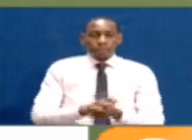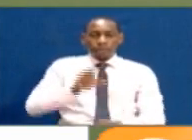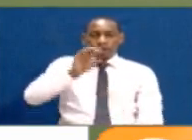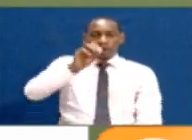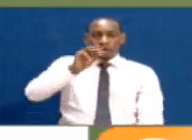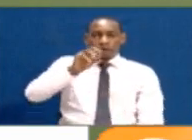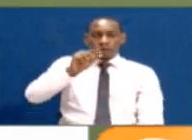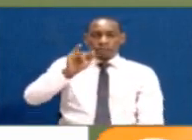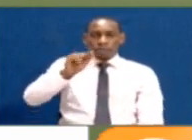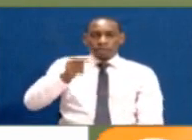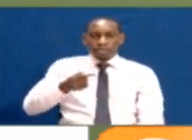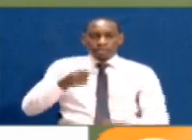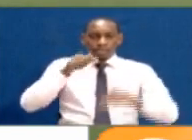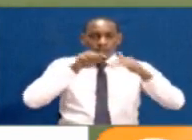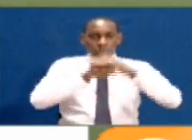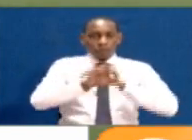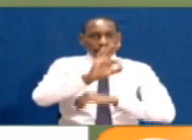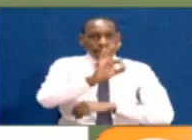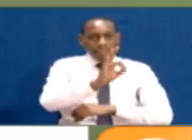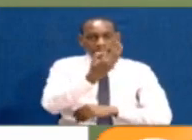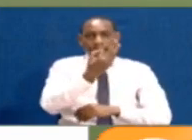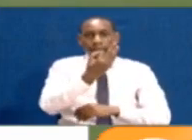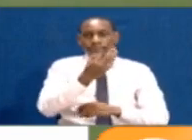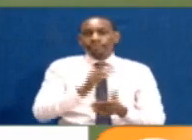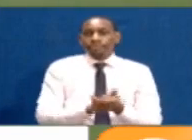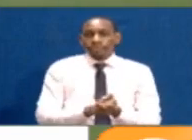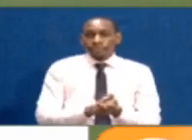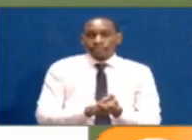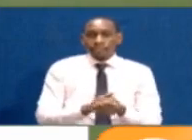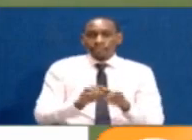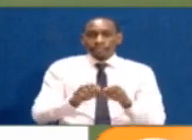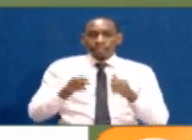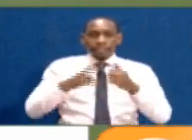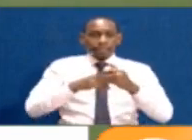sealed Kariobangi Sharks' fate with the third goal in the